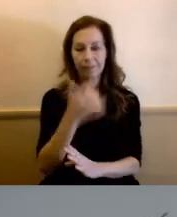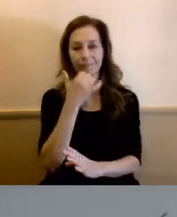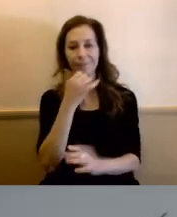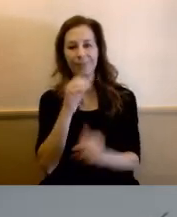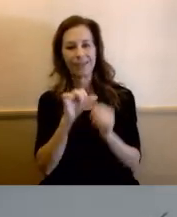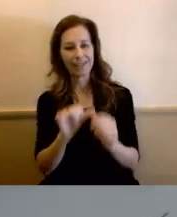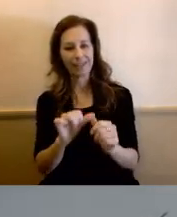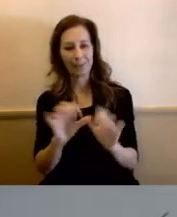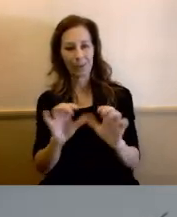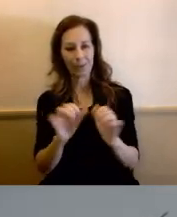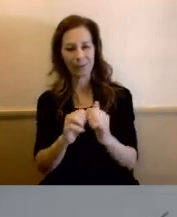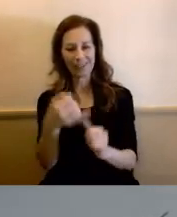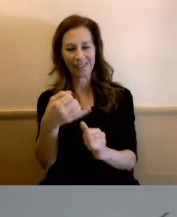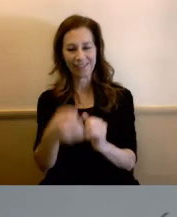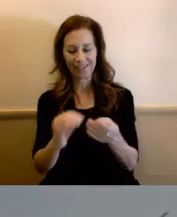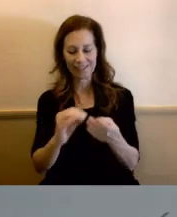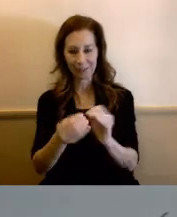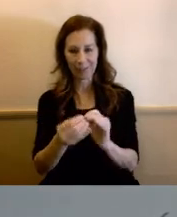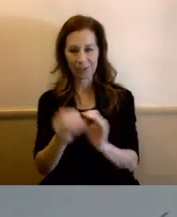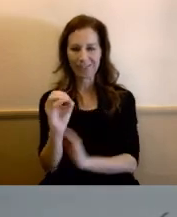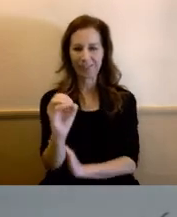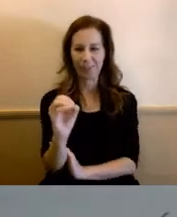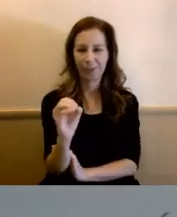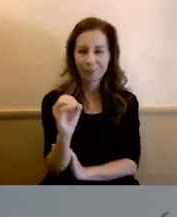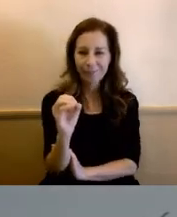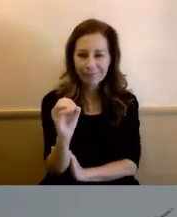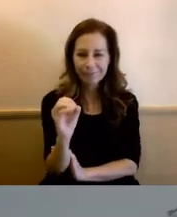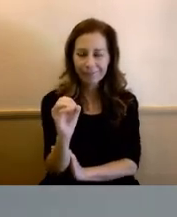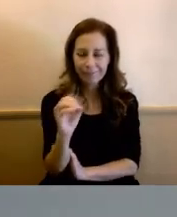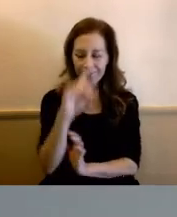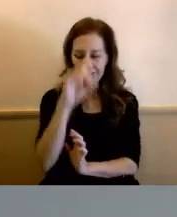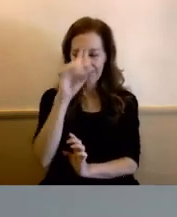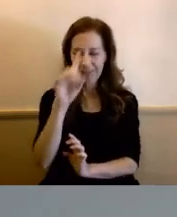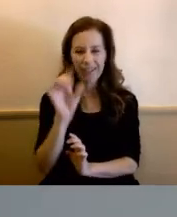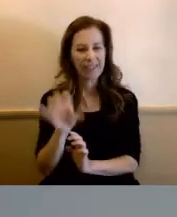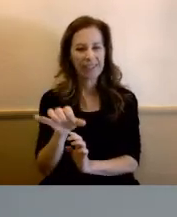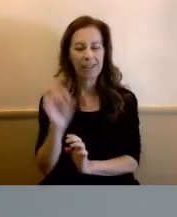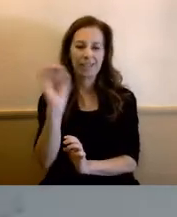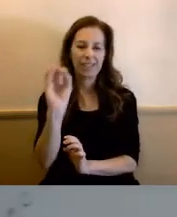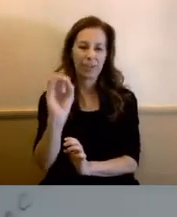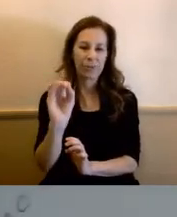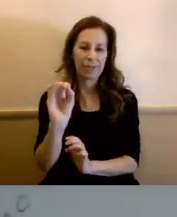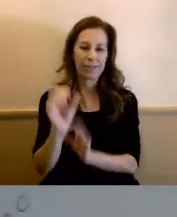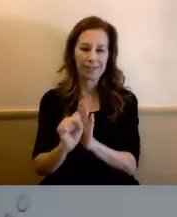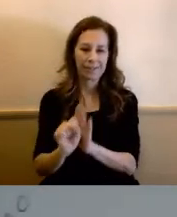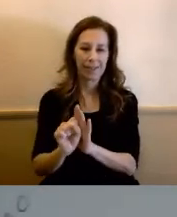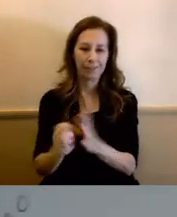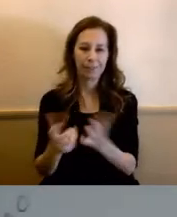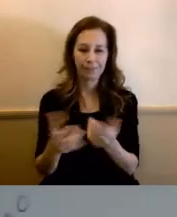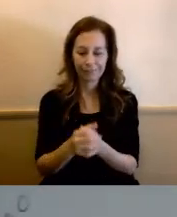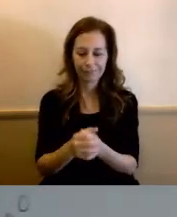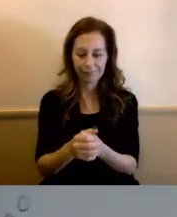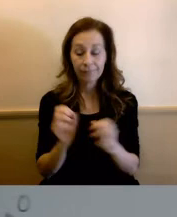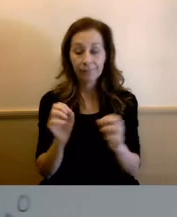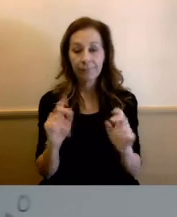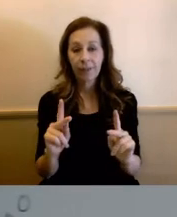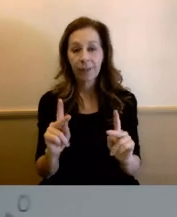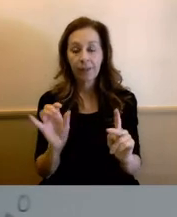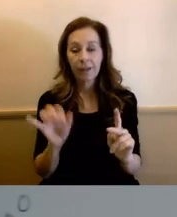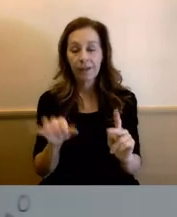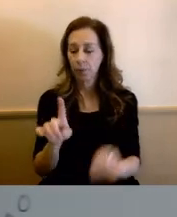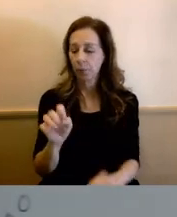last digit is a 0. I keep thinking that's the degree measurement symbol. Okay, so I have all my 130s